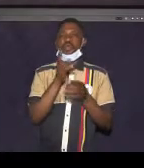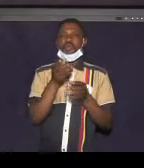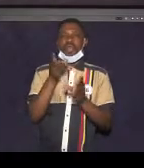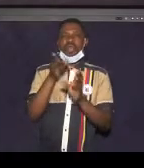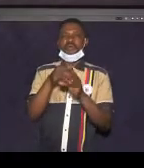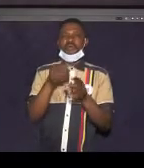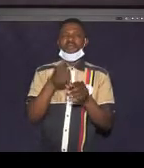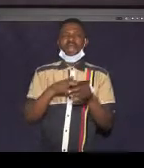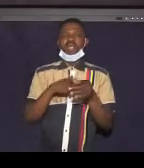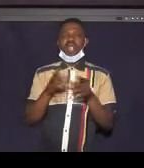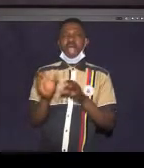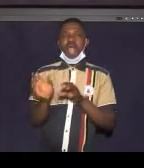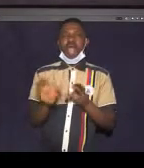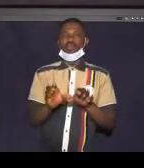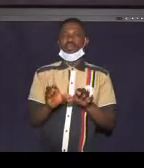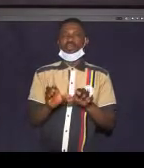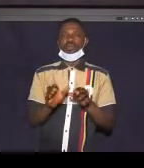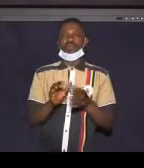any action.